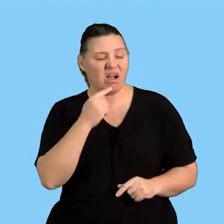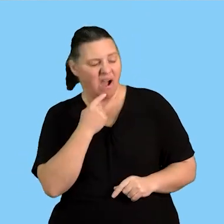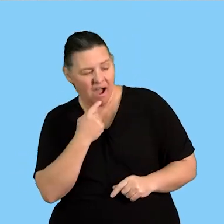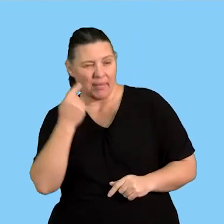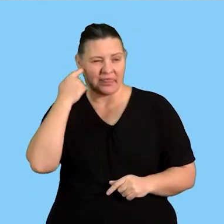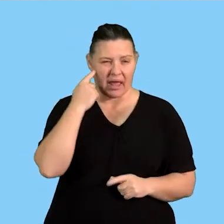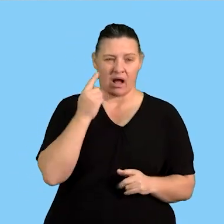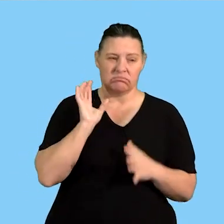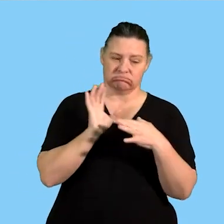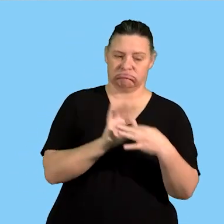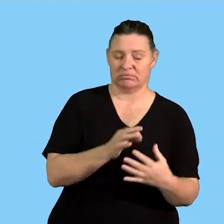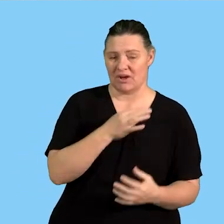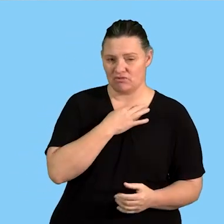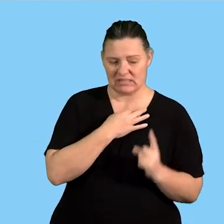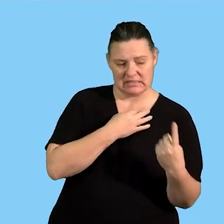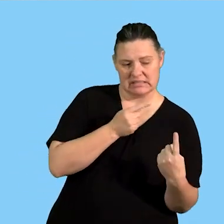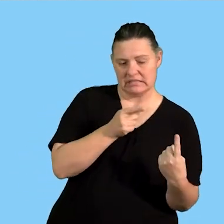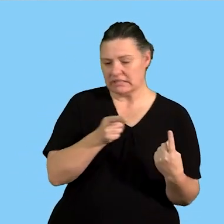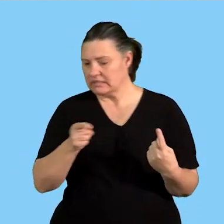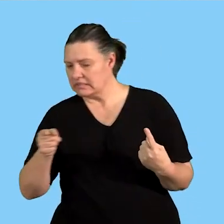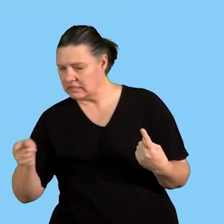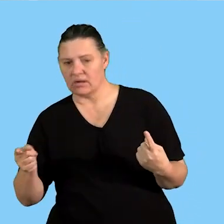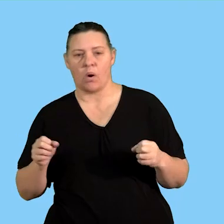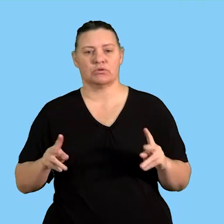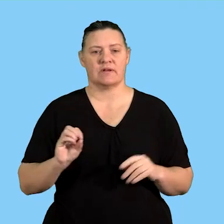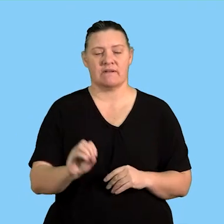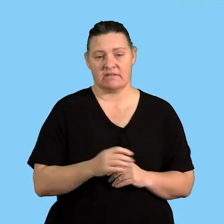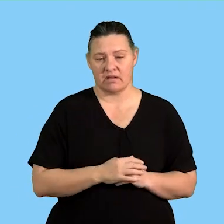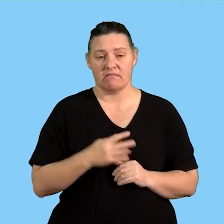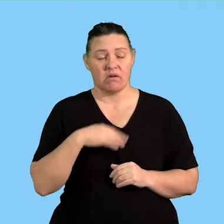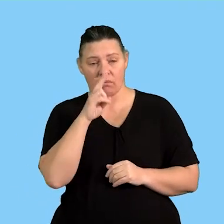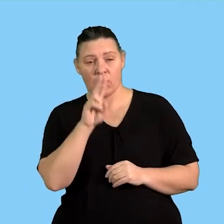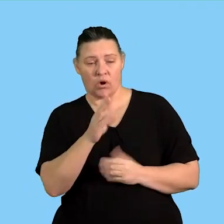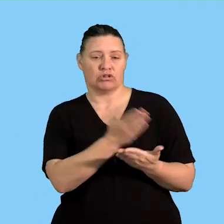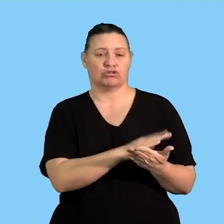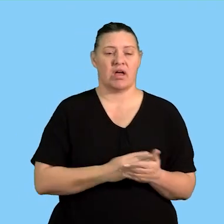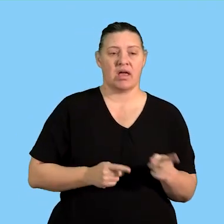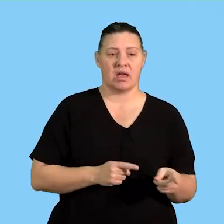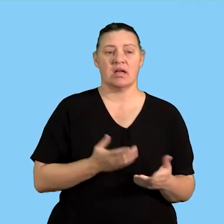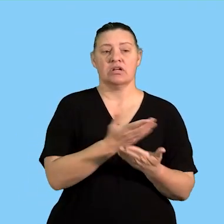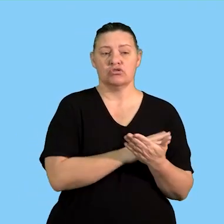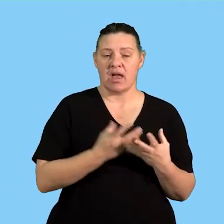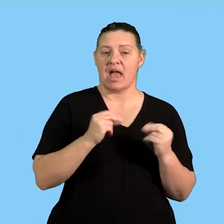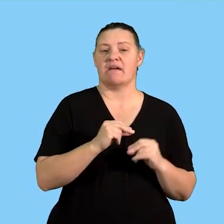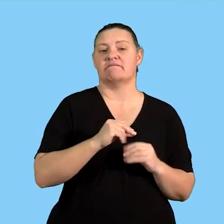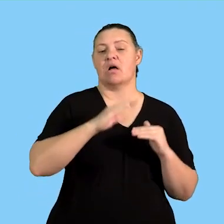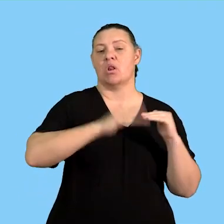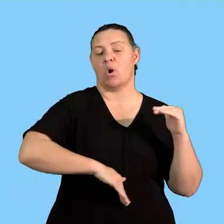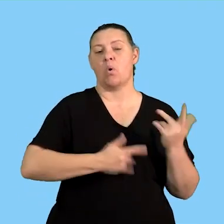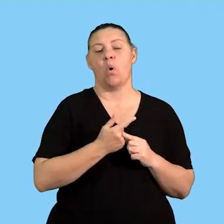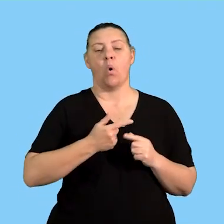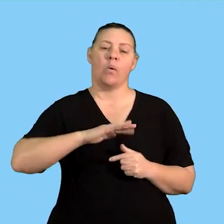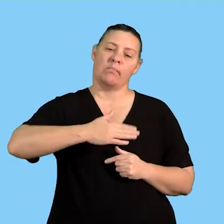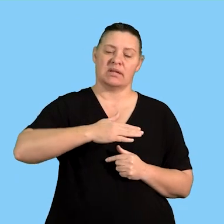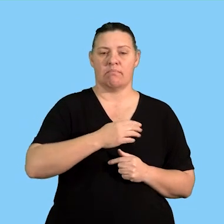risk associated with each investment opportunity. For example, when you are looking into shares have low or medium risk